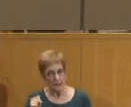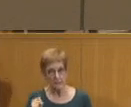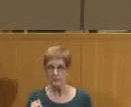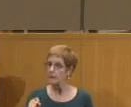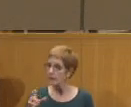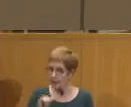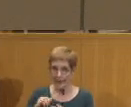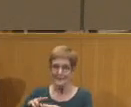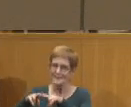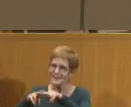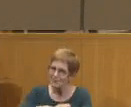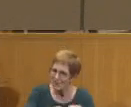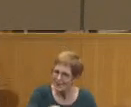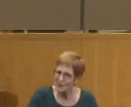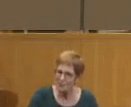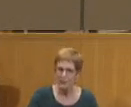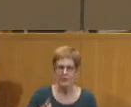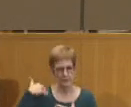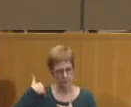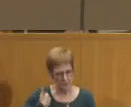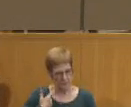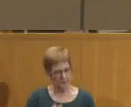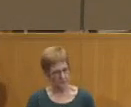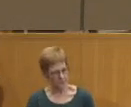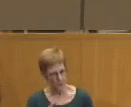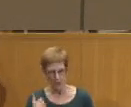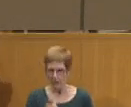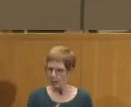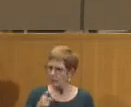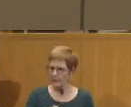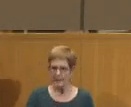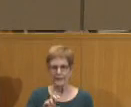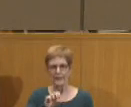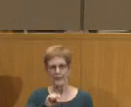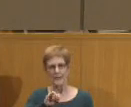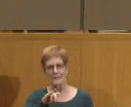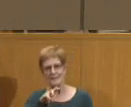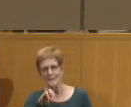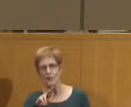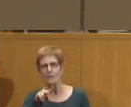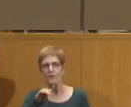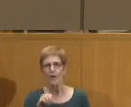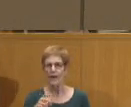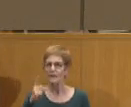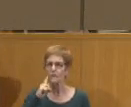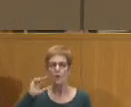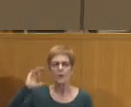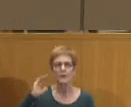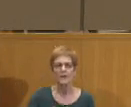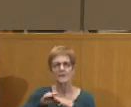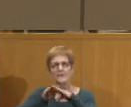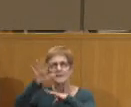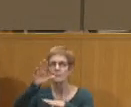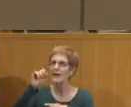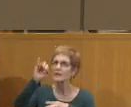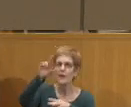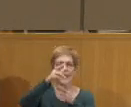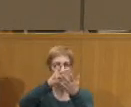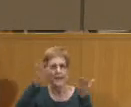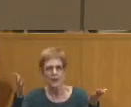are we going to do? In January, I will ask the City Council to review the homicide cases that have occurred this